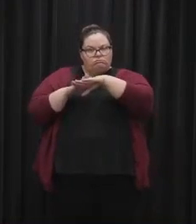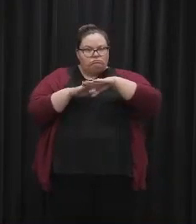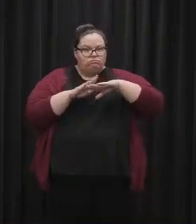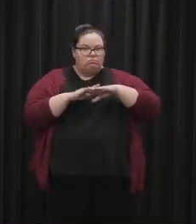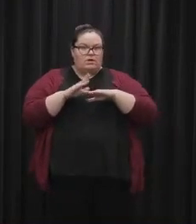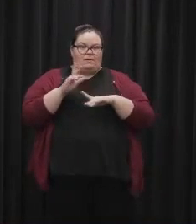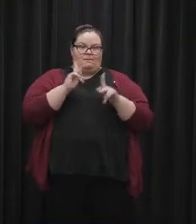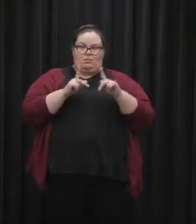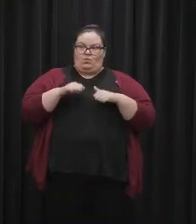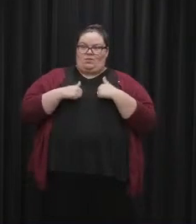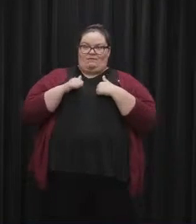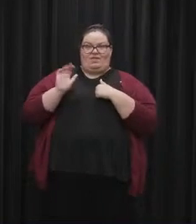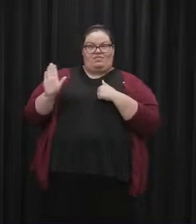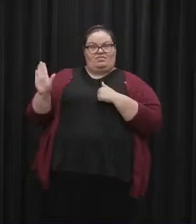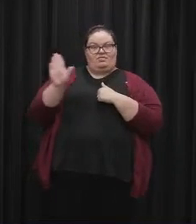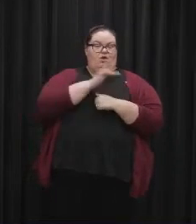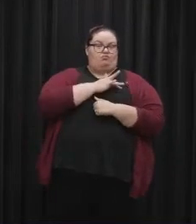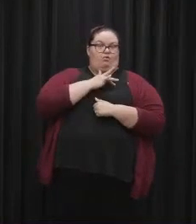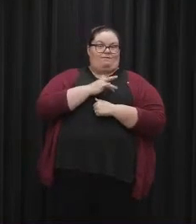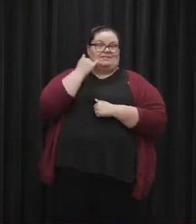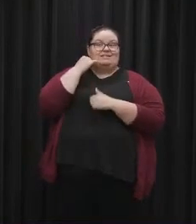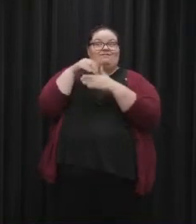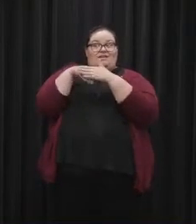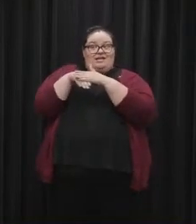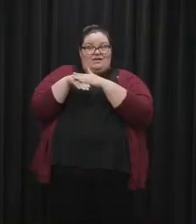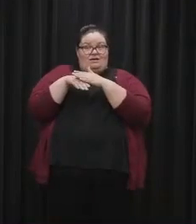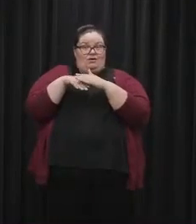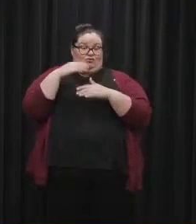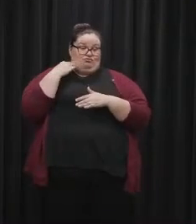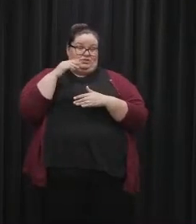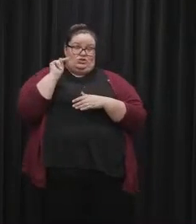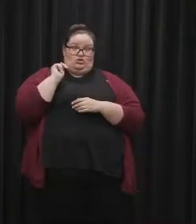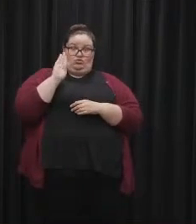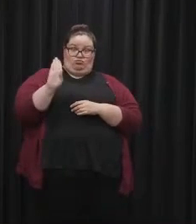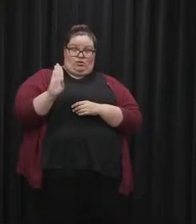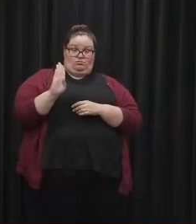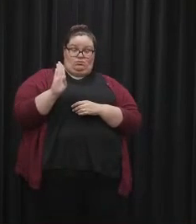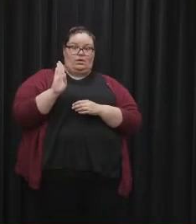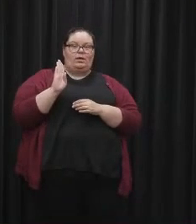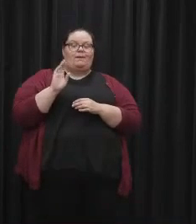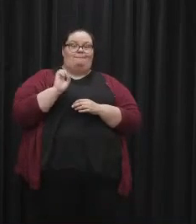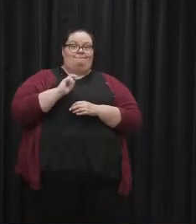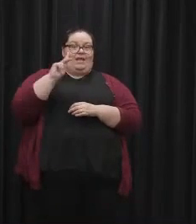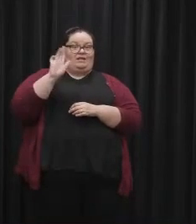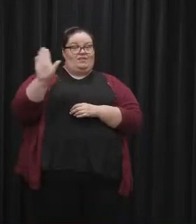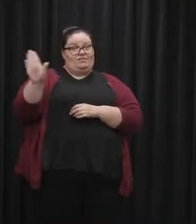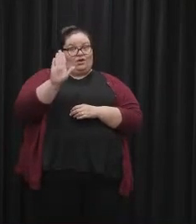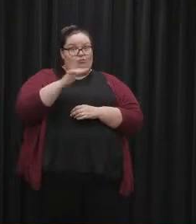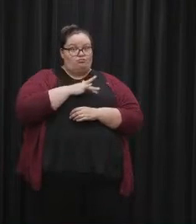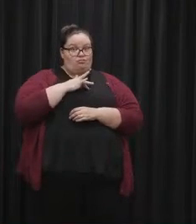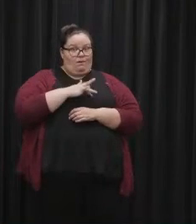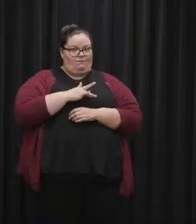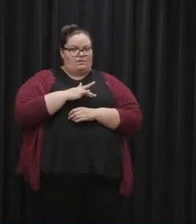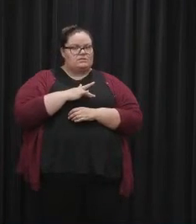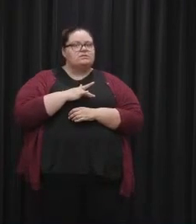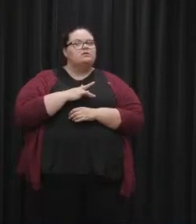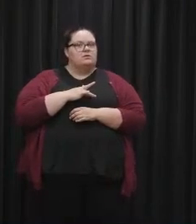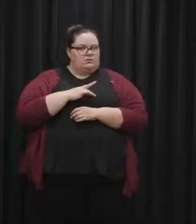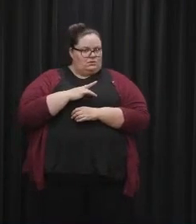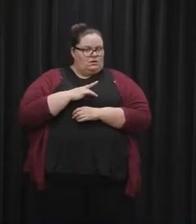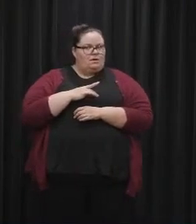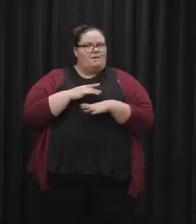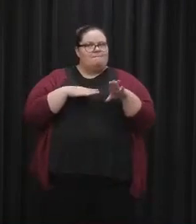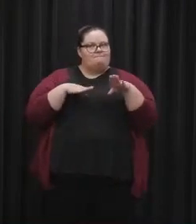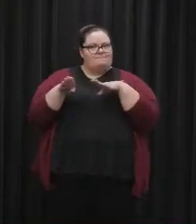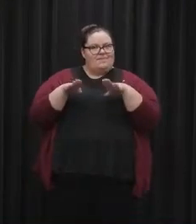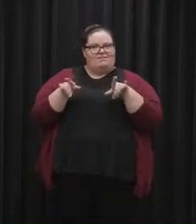their the people that are coming back from Zone 1 and Zone 5 to their respective provinces that they should behave the same